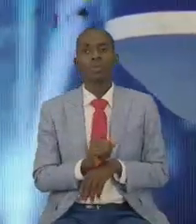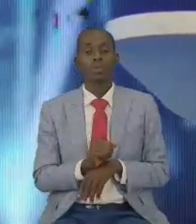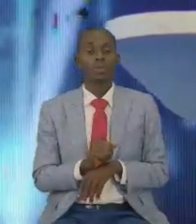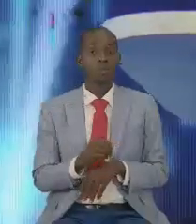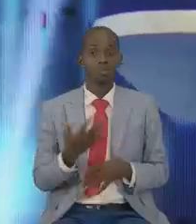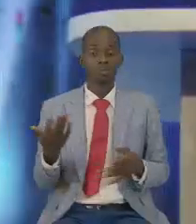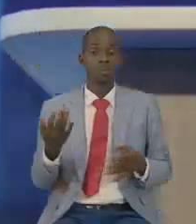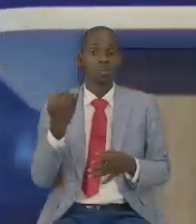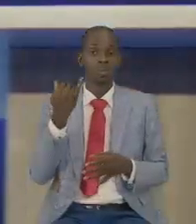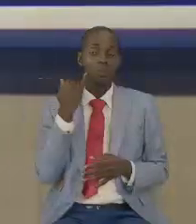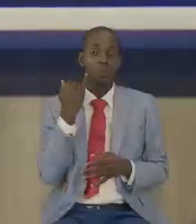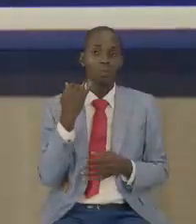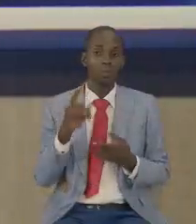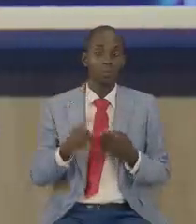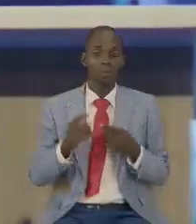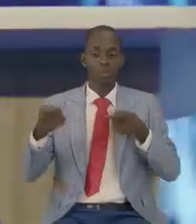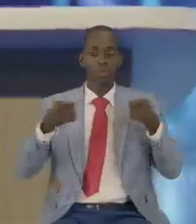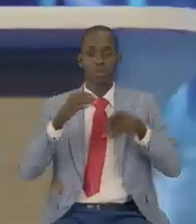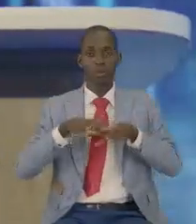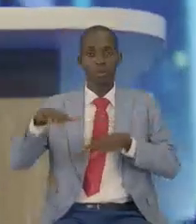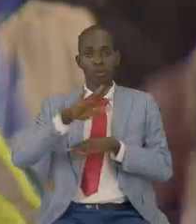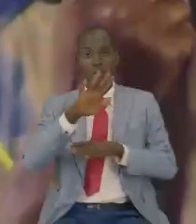you will reign over them.